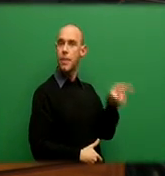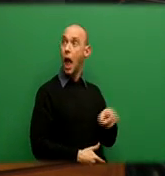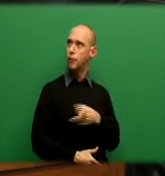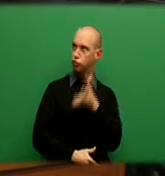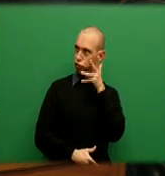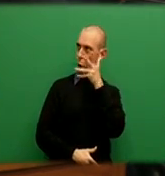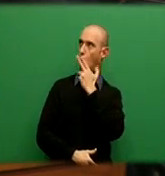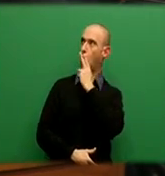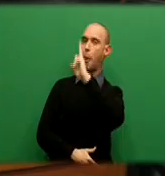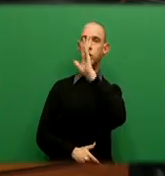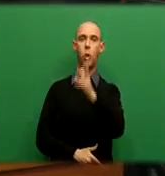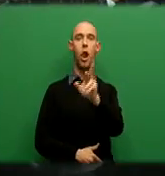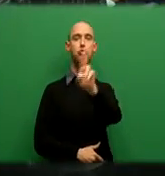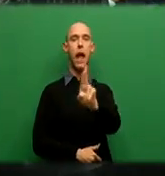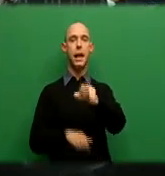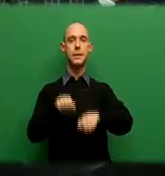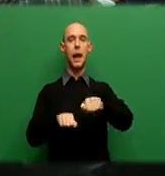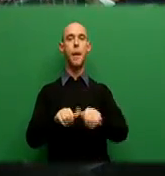mandate?